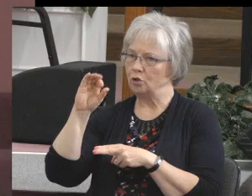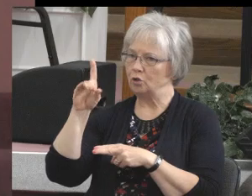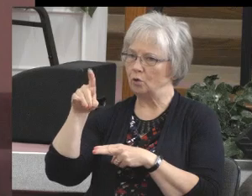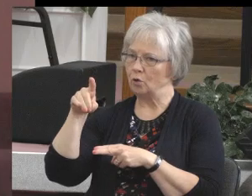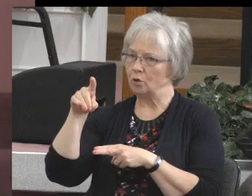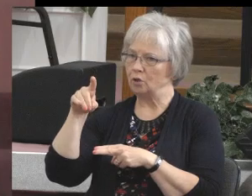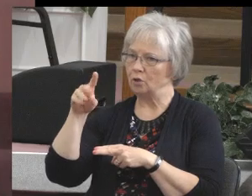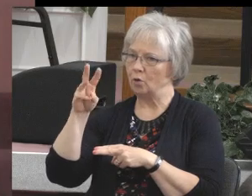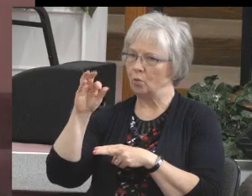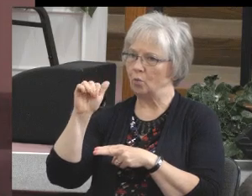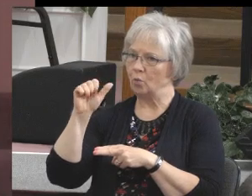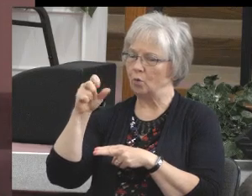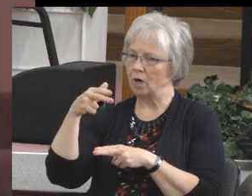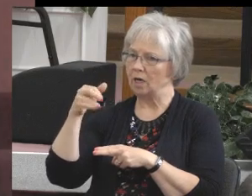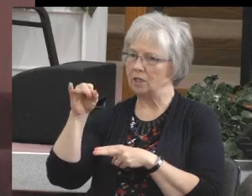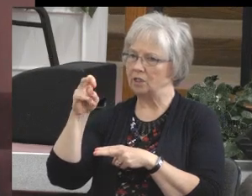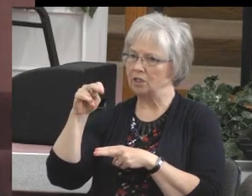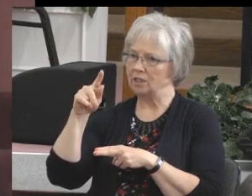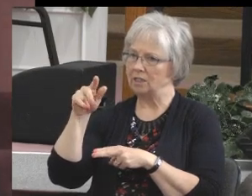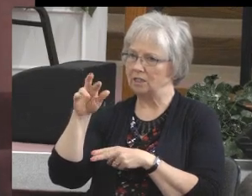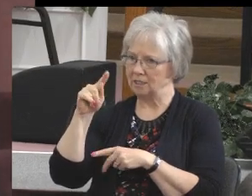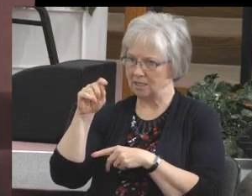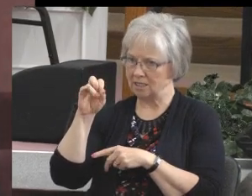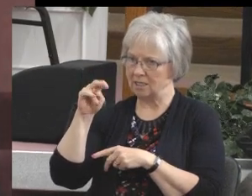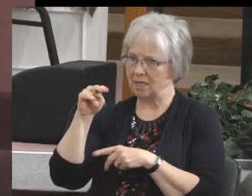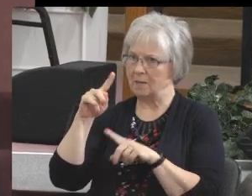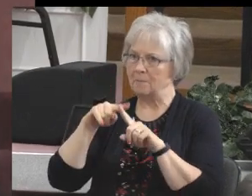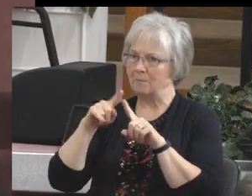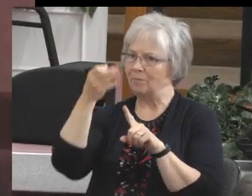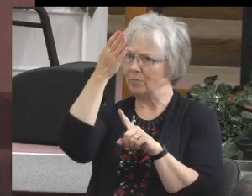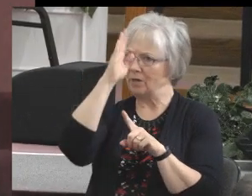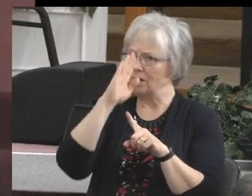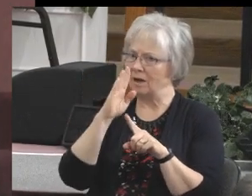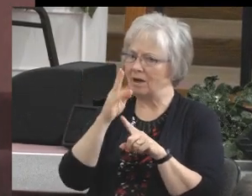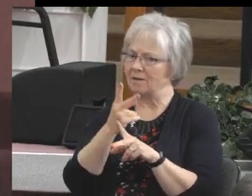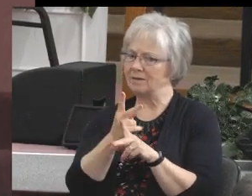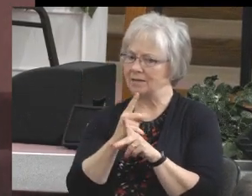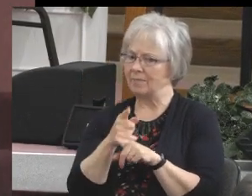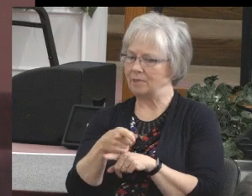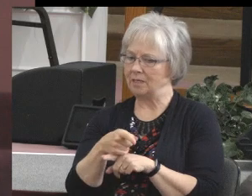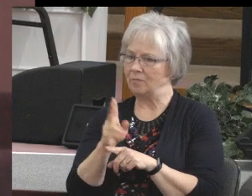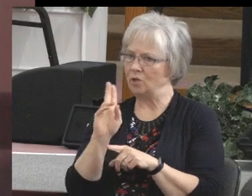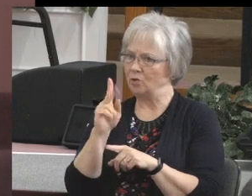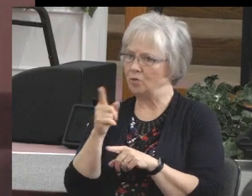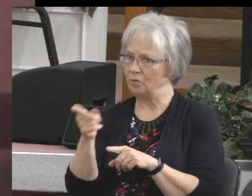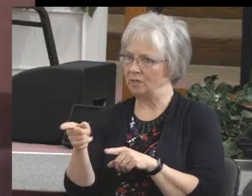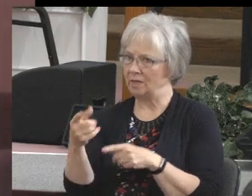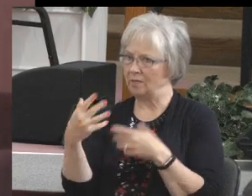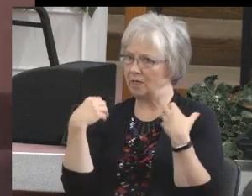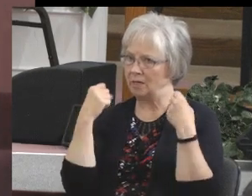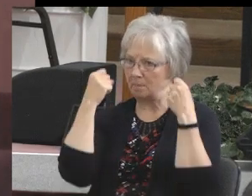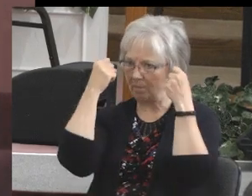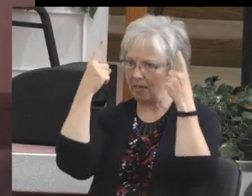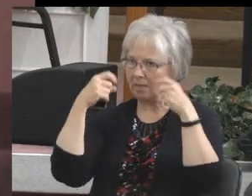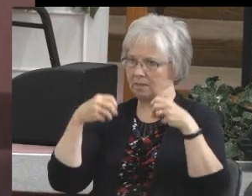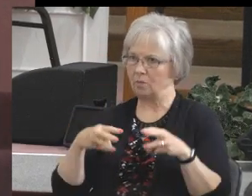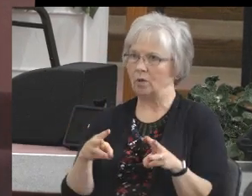during the battle, yet God kept His hand upon that man and used him in amazing ways.